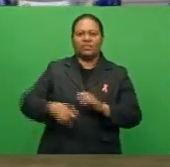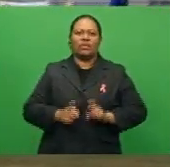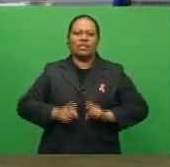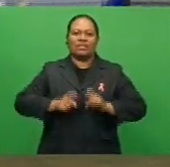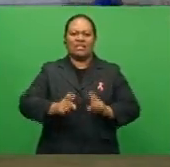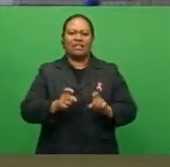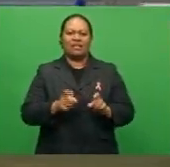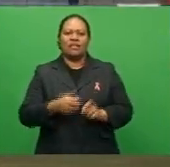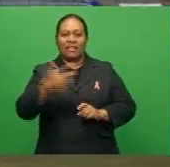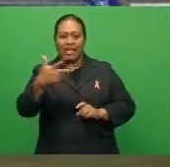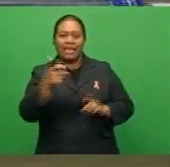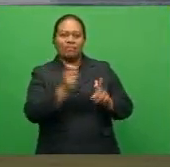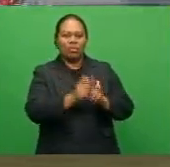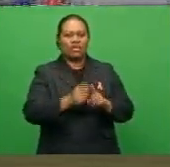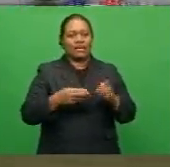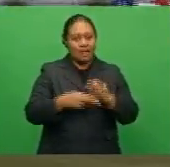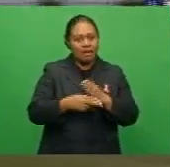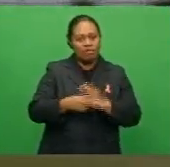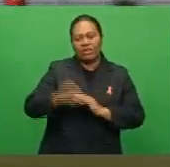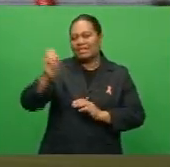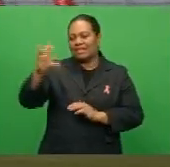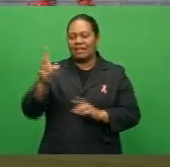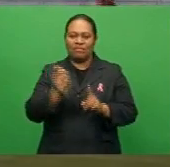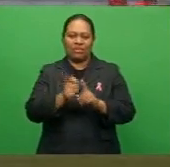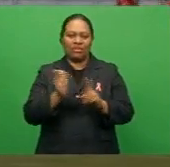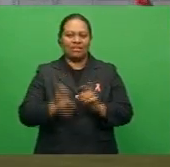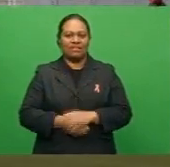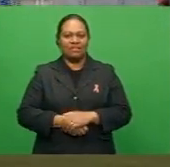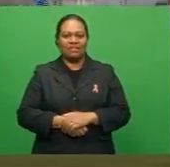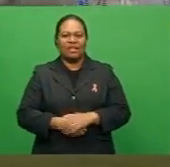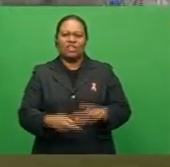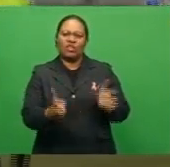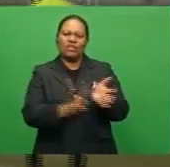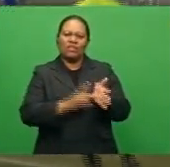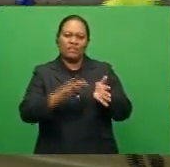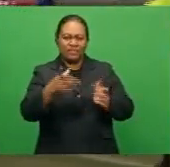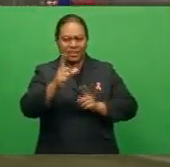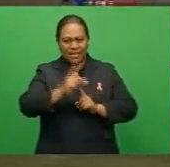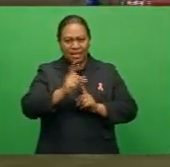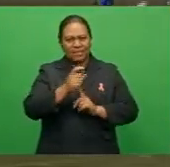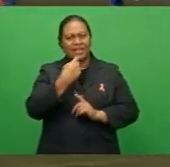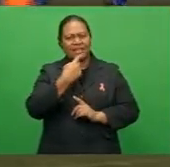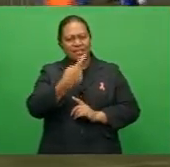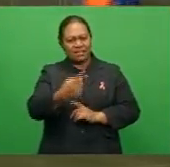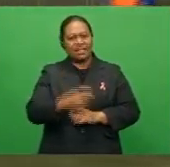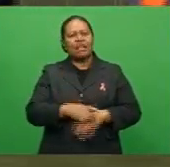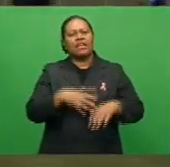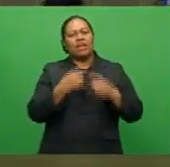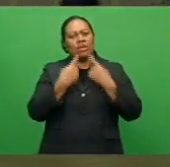as most of their senior players featured for their respective clubs in the Escort Shield semi-finals.